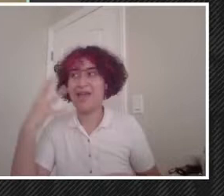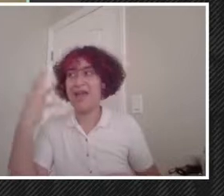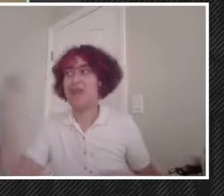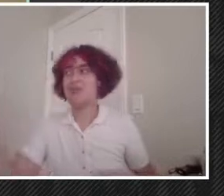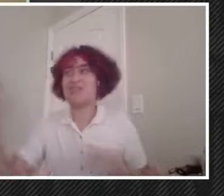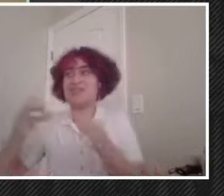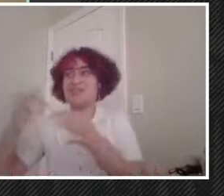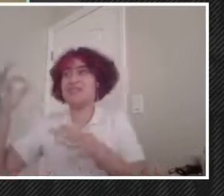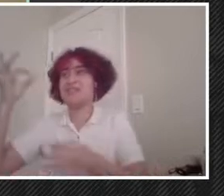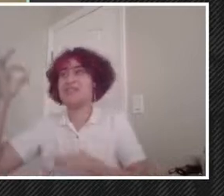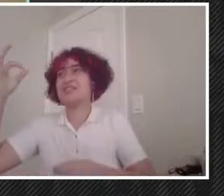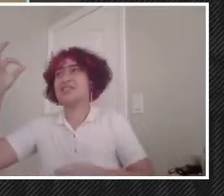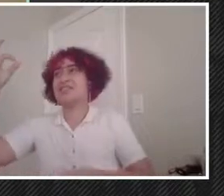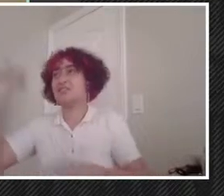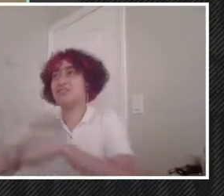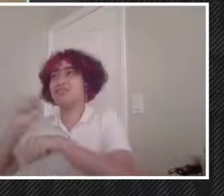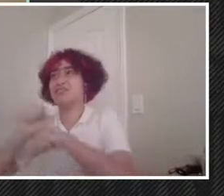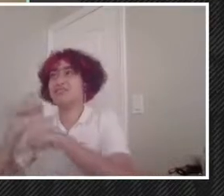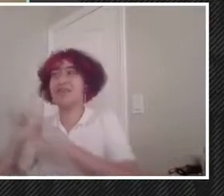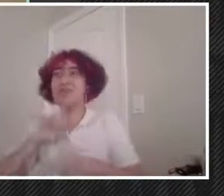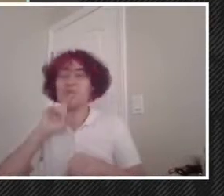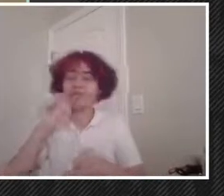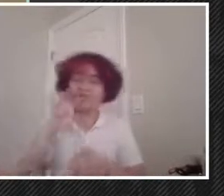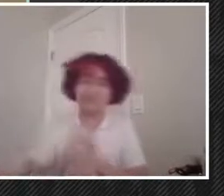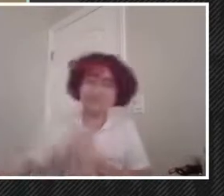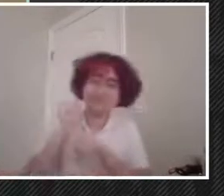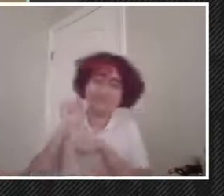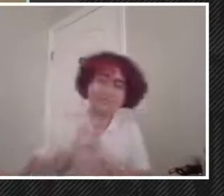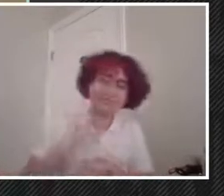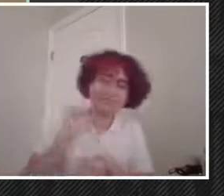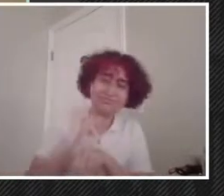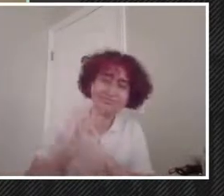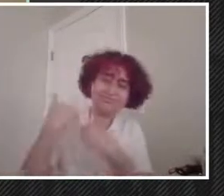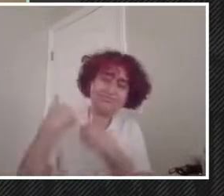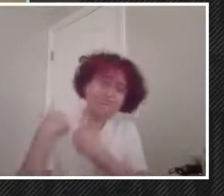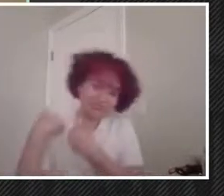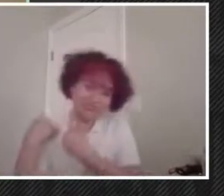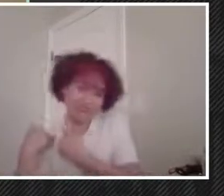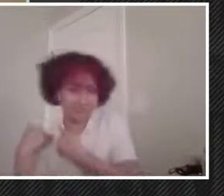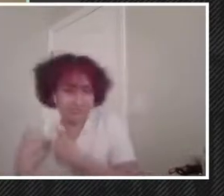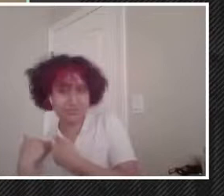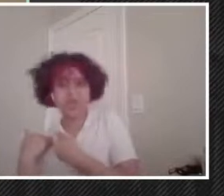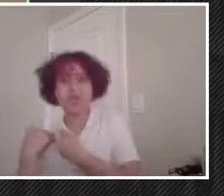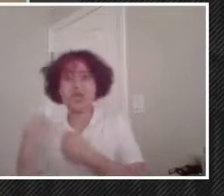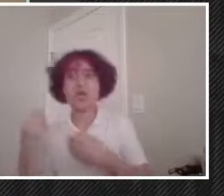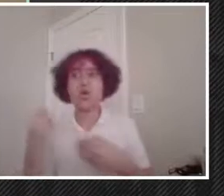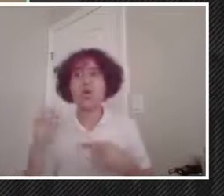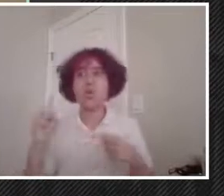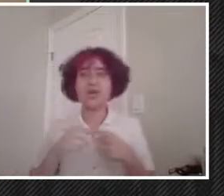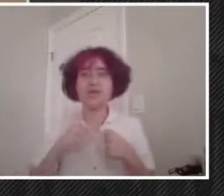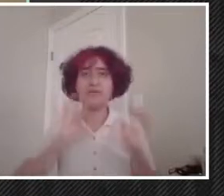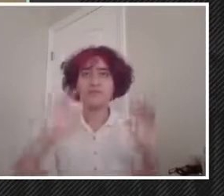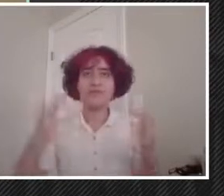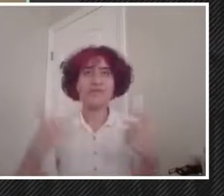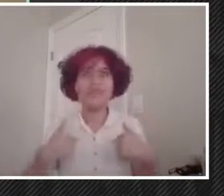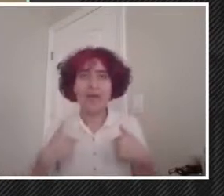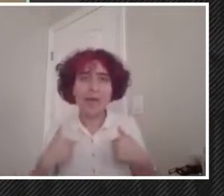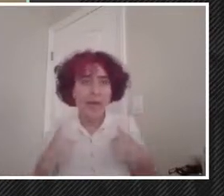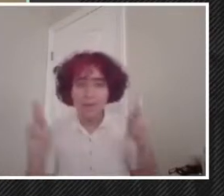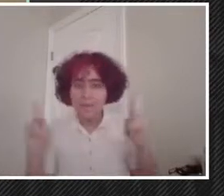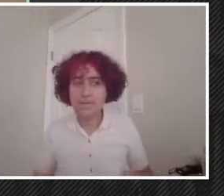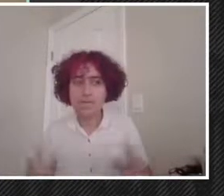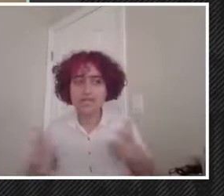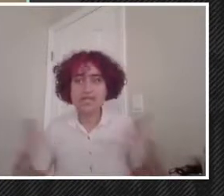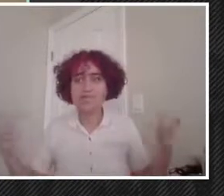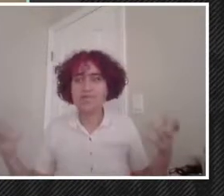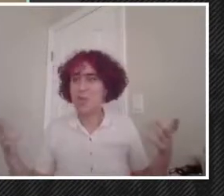constantly just focus on like the big broad, like I'm a person, like let's pass the legislation that even, you know, saves